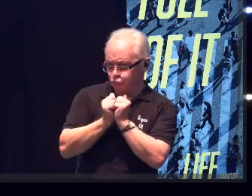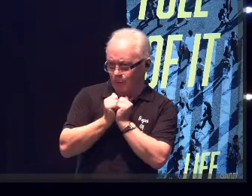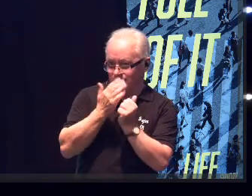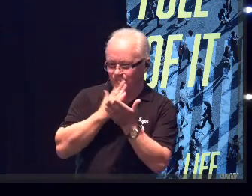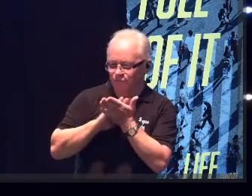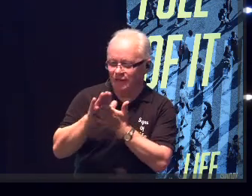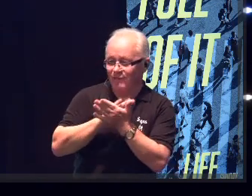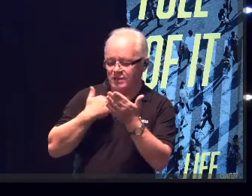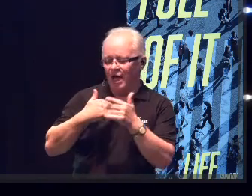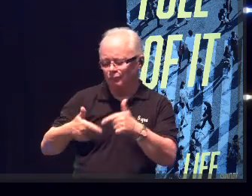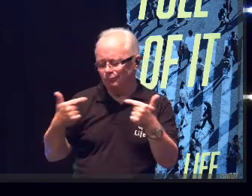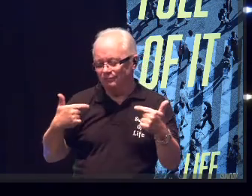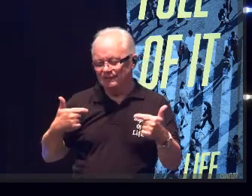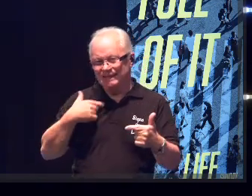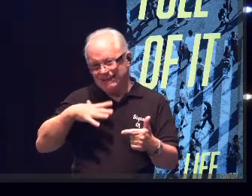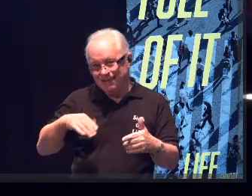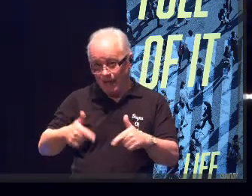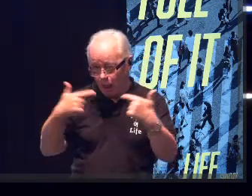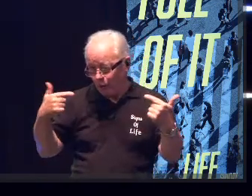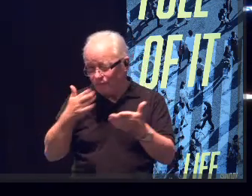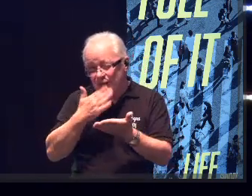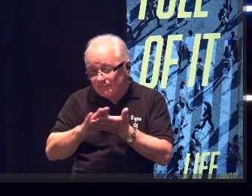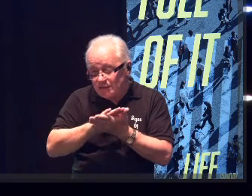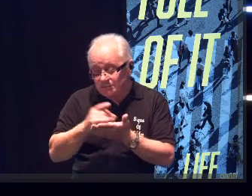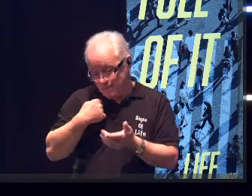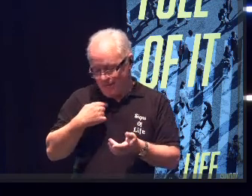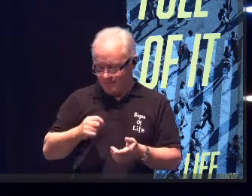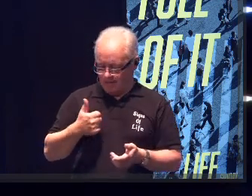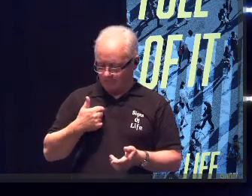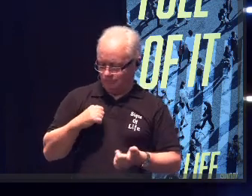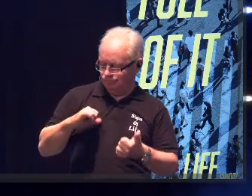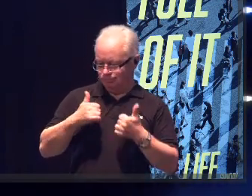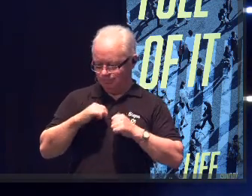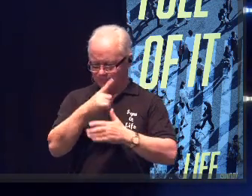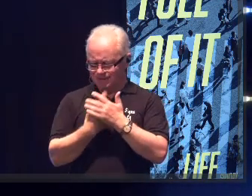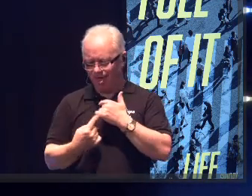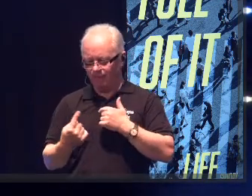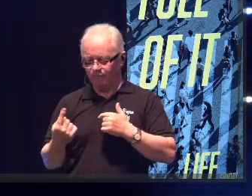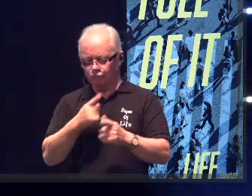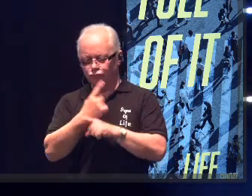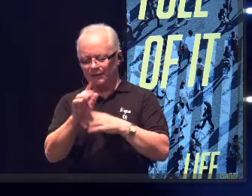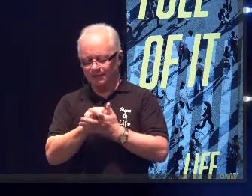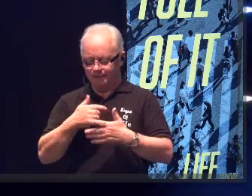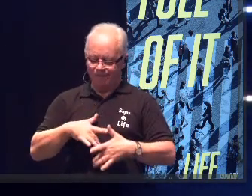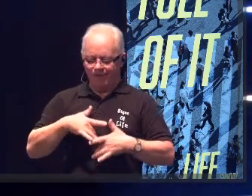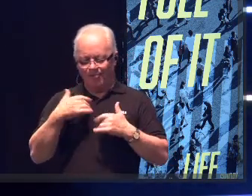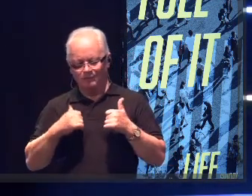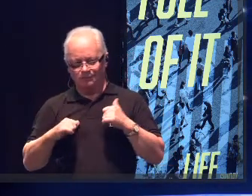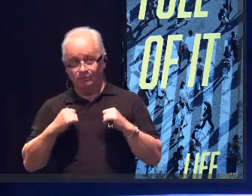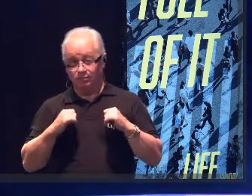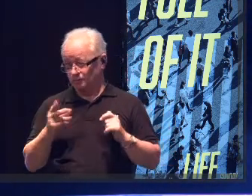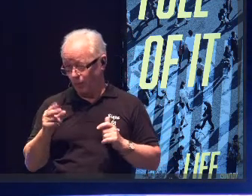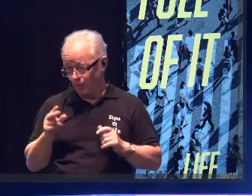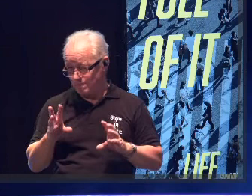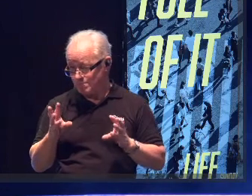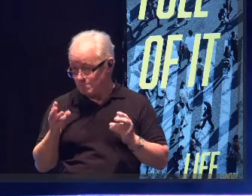forgiveness we needed. Maybe we had a little bit of self-righteousness going on. Maybe there's a few of us here